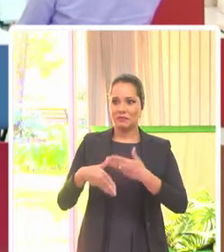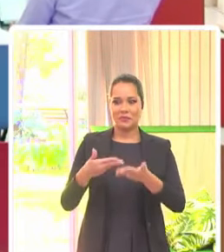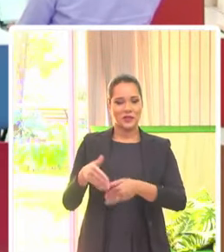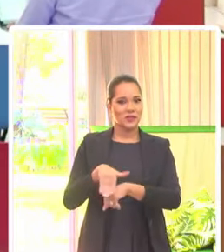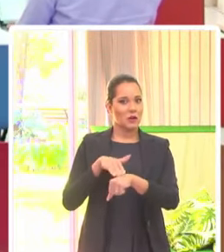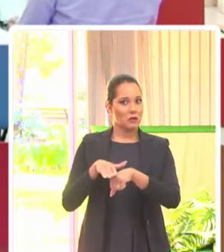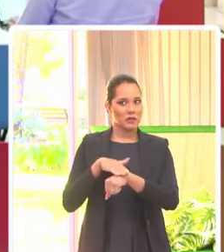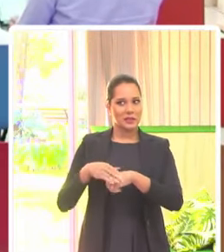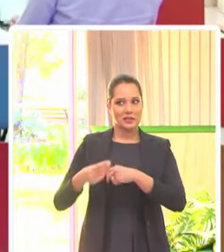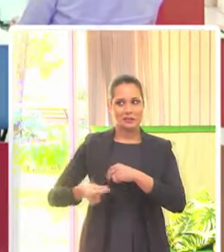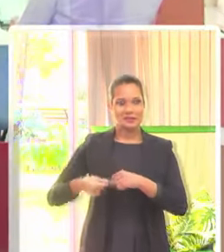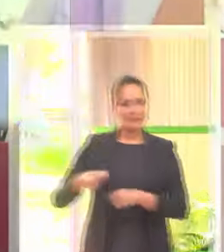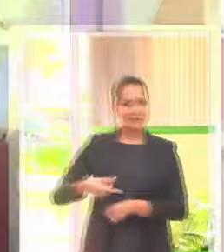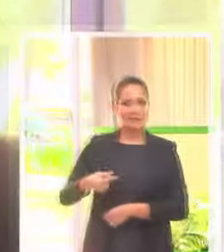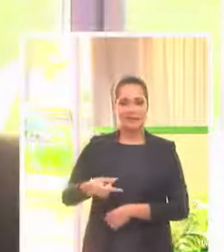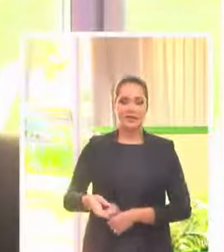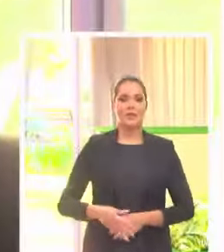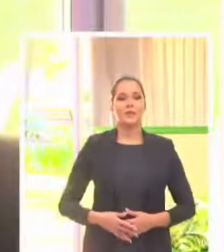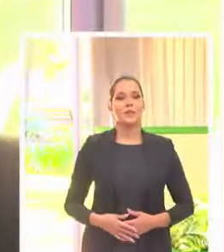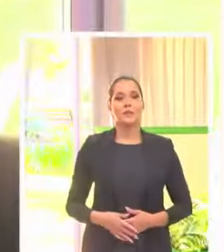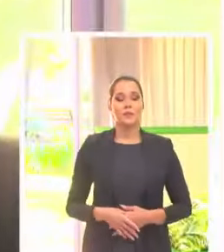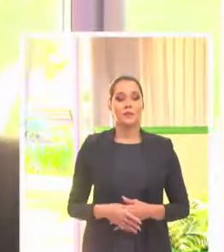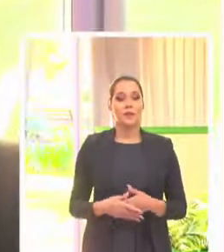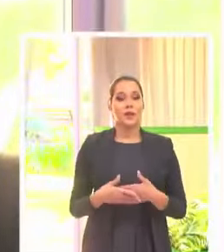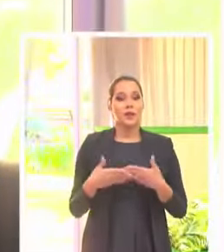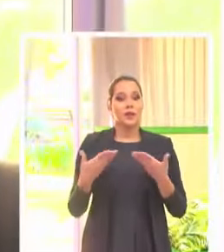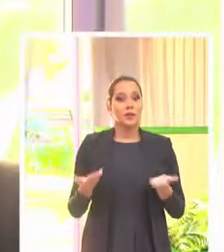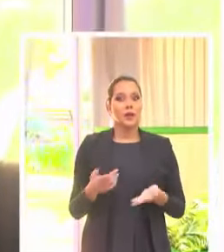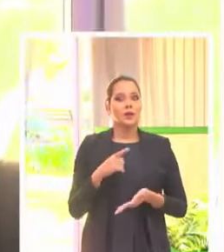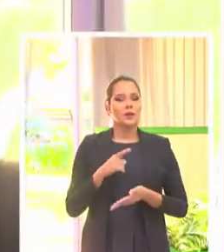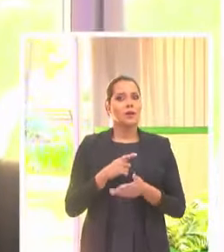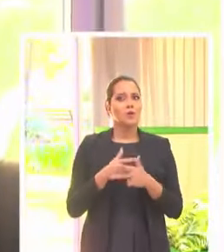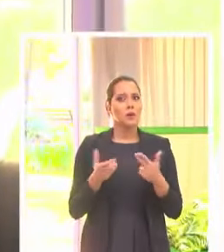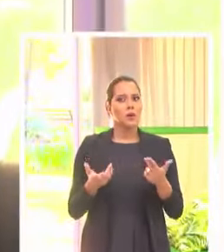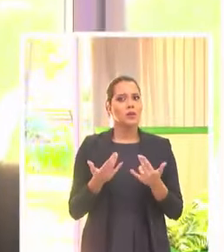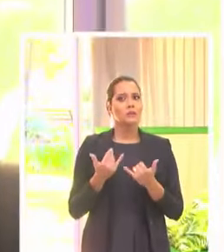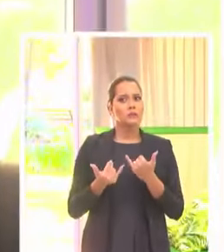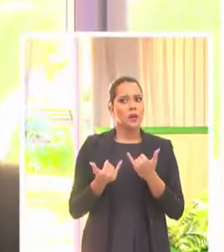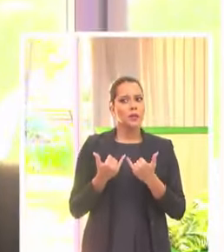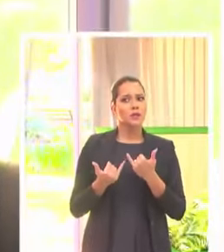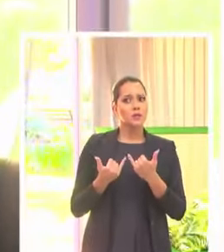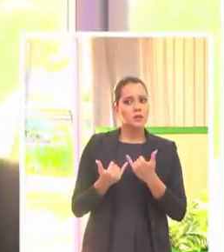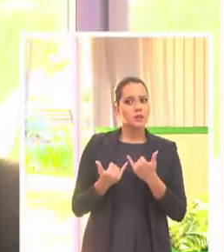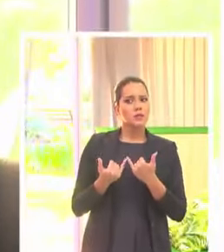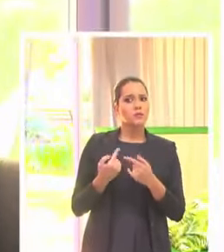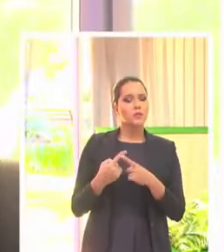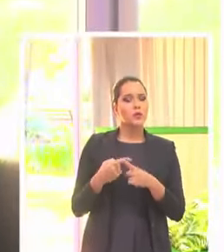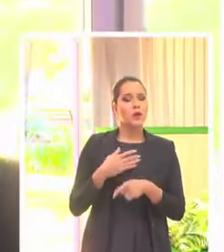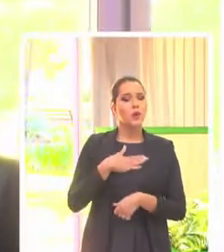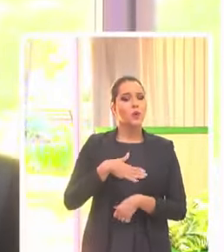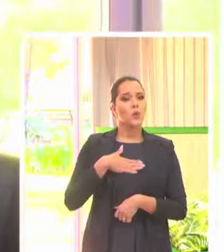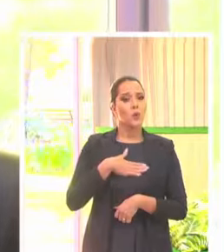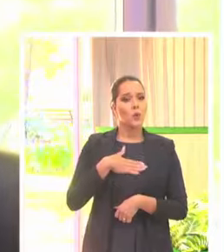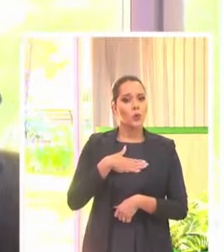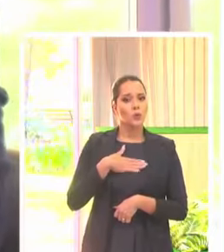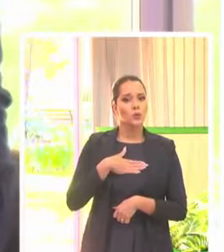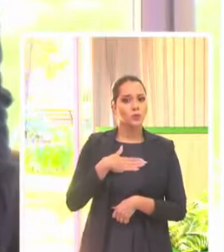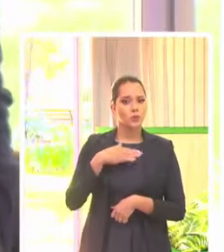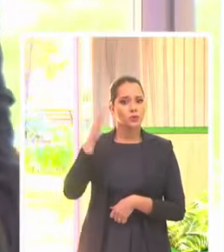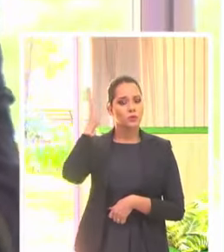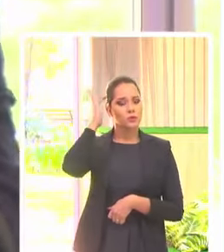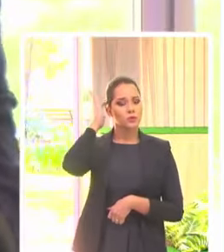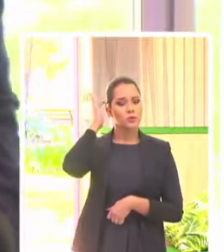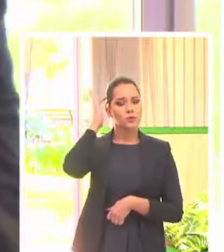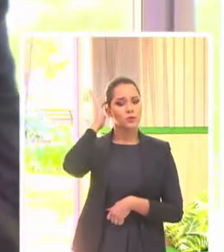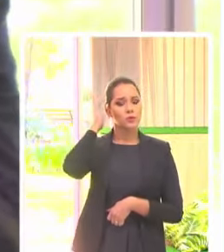I had something like similar. You know, I always liked, when I was in the think tank of the Ministry